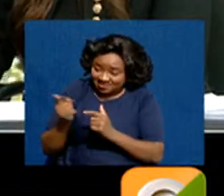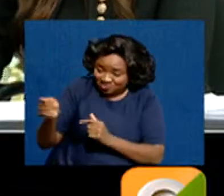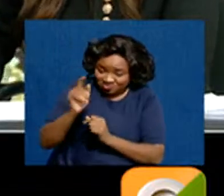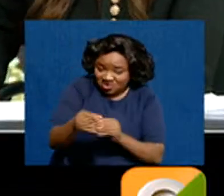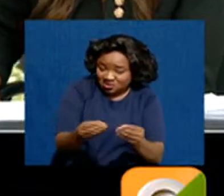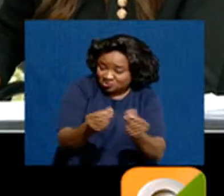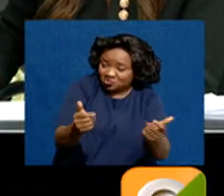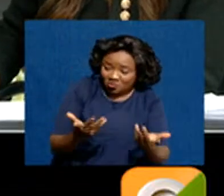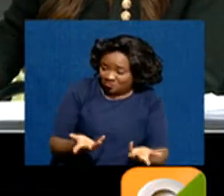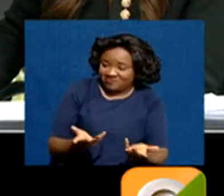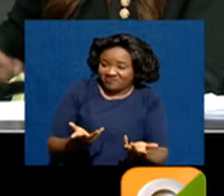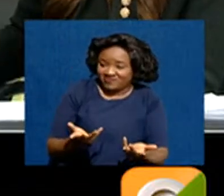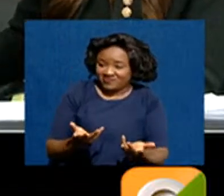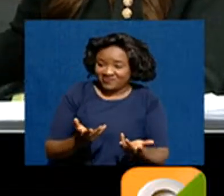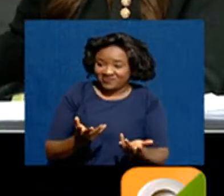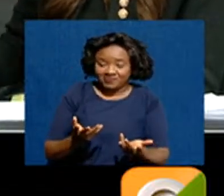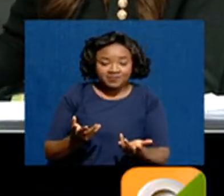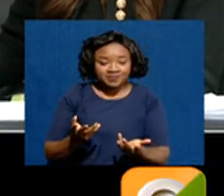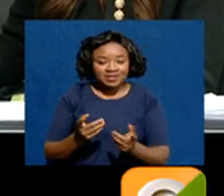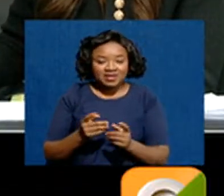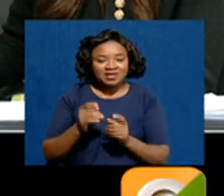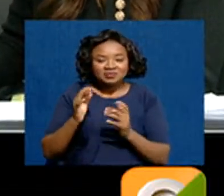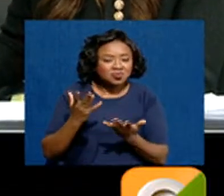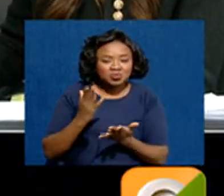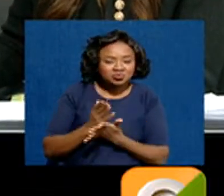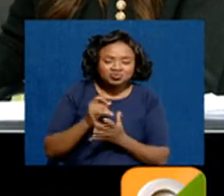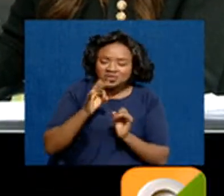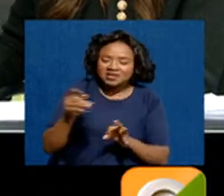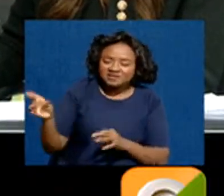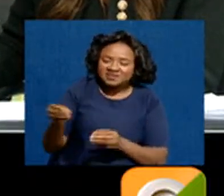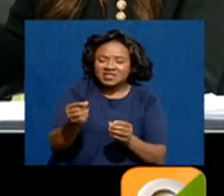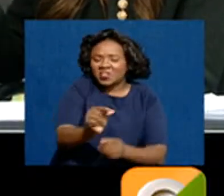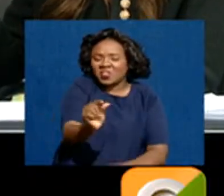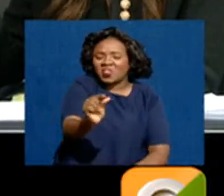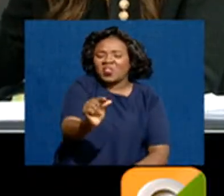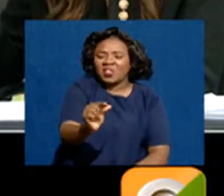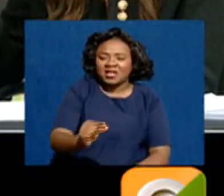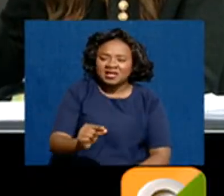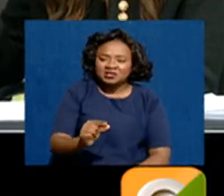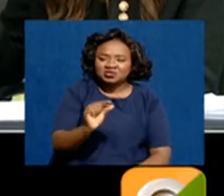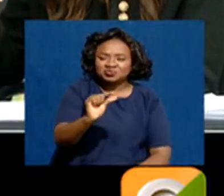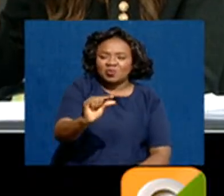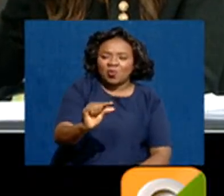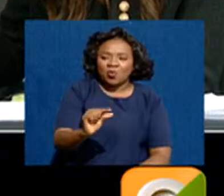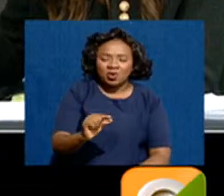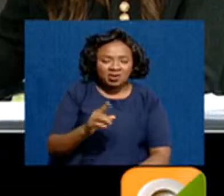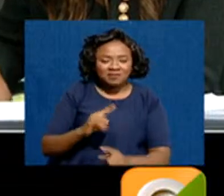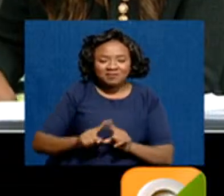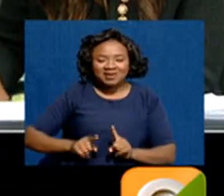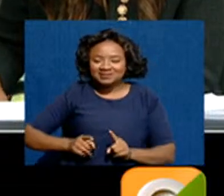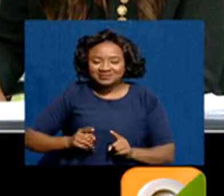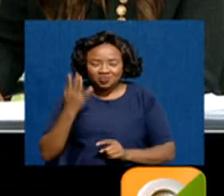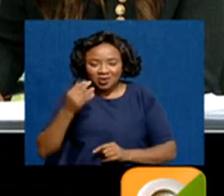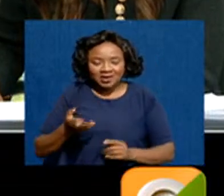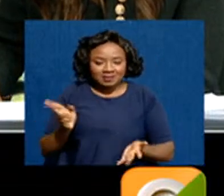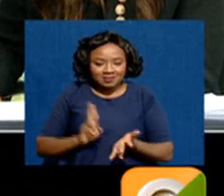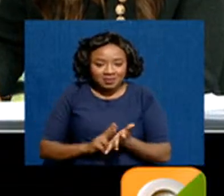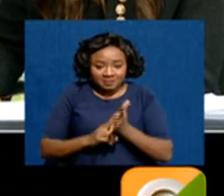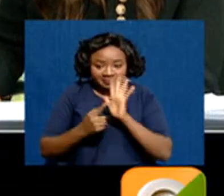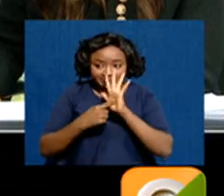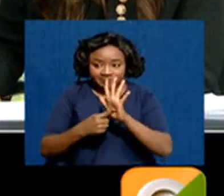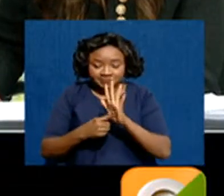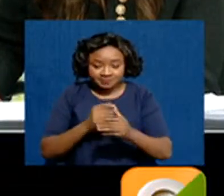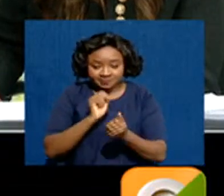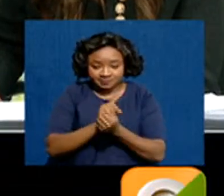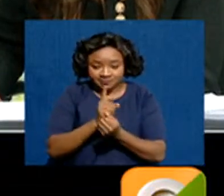hyperbole and that sort of thing. But if it is so simple, why does it keep recurring? Because in November, let me remind you, and you even put together the